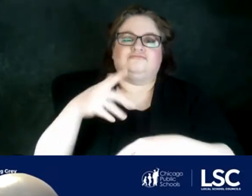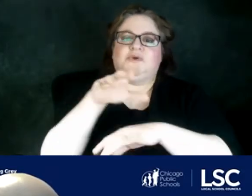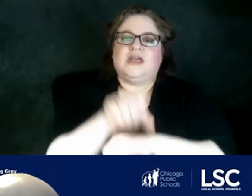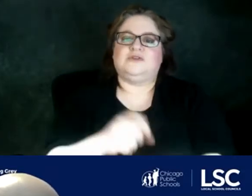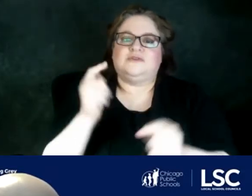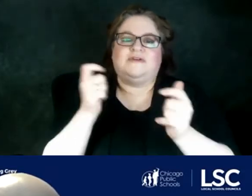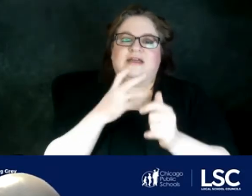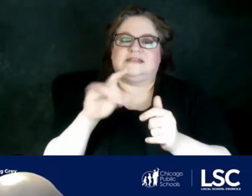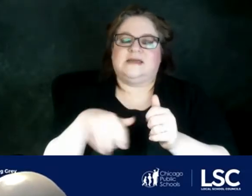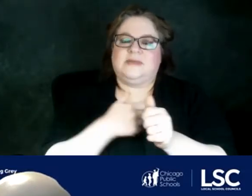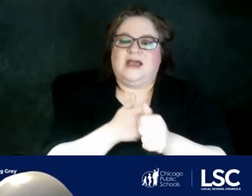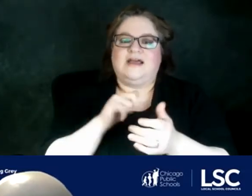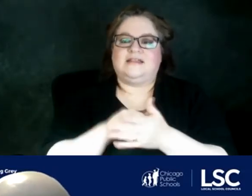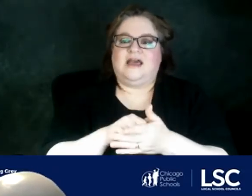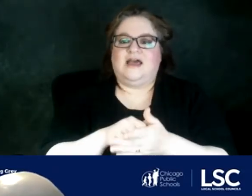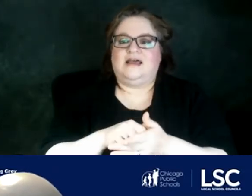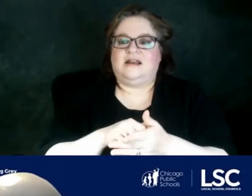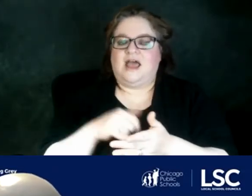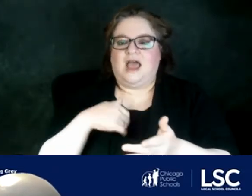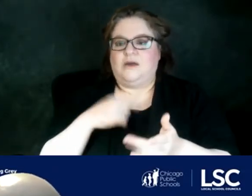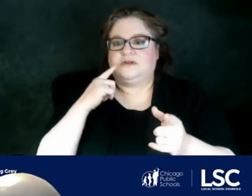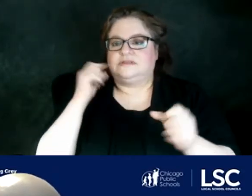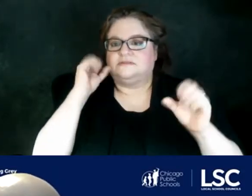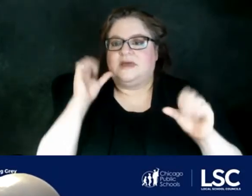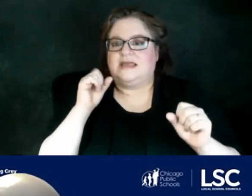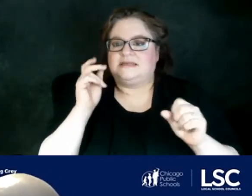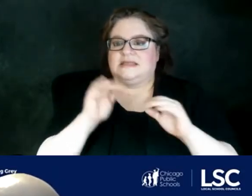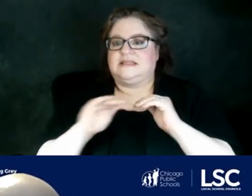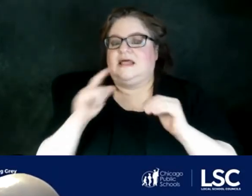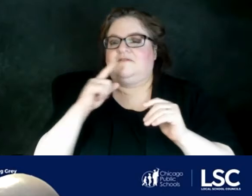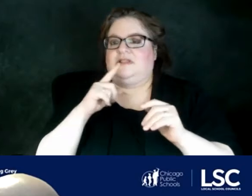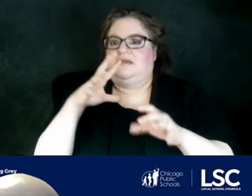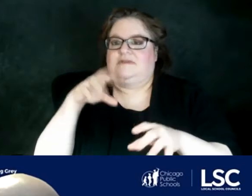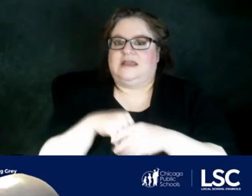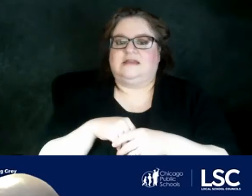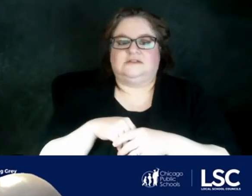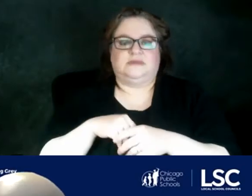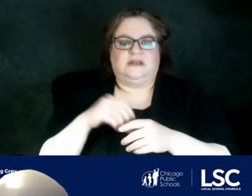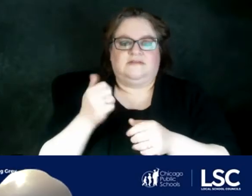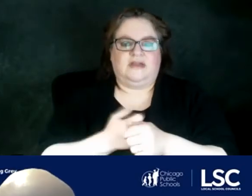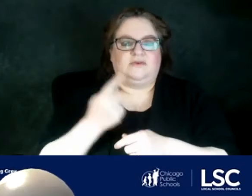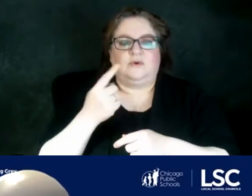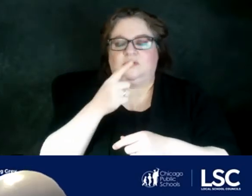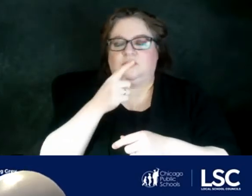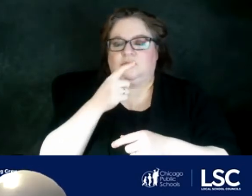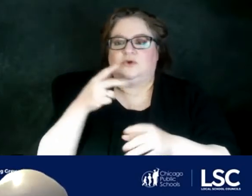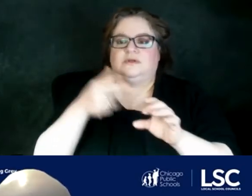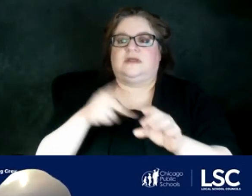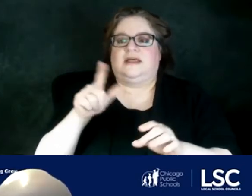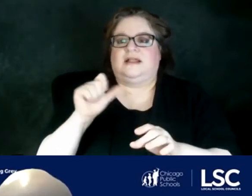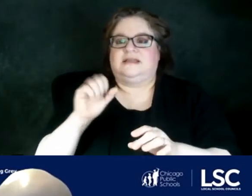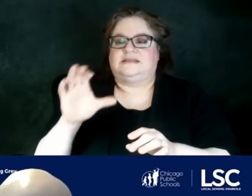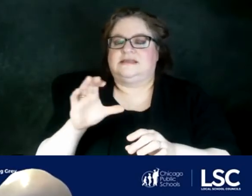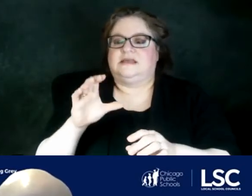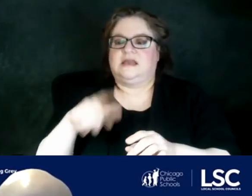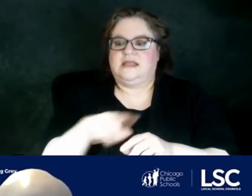And behind that, I was just amazed at the level of engagement of everyone who was on the LSC. I mean,